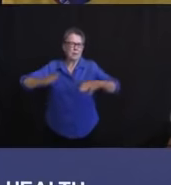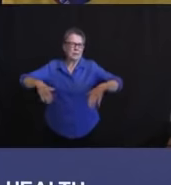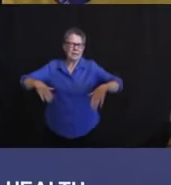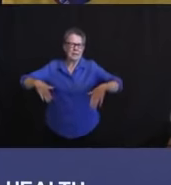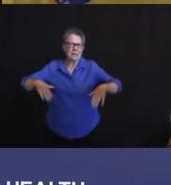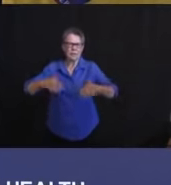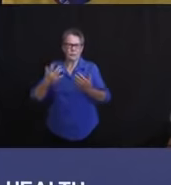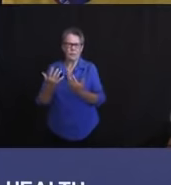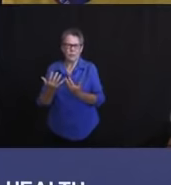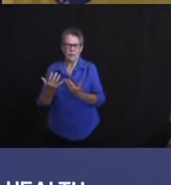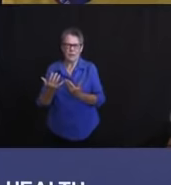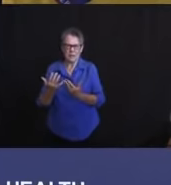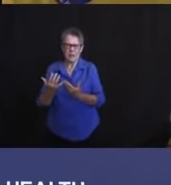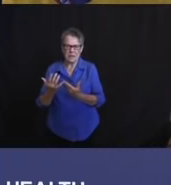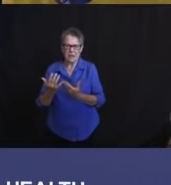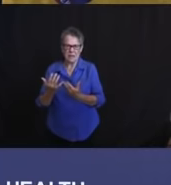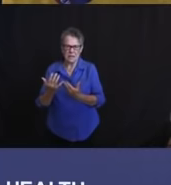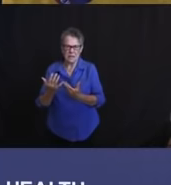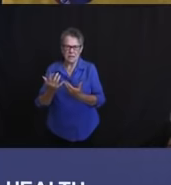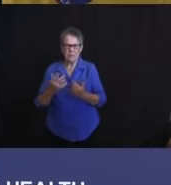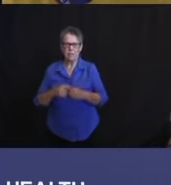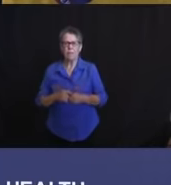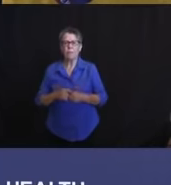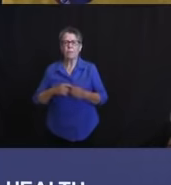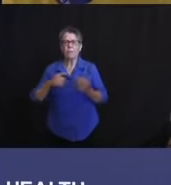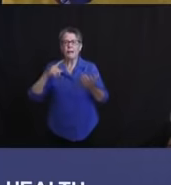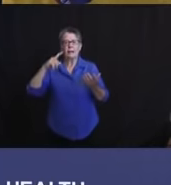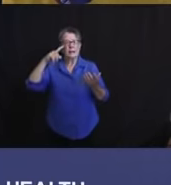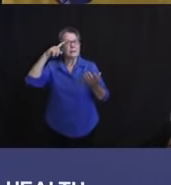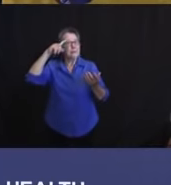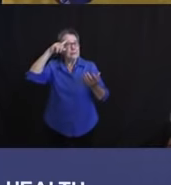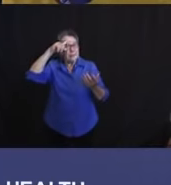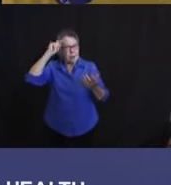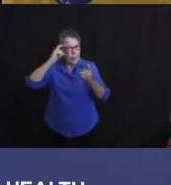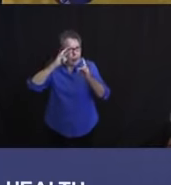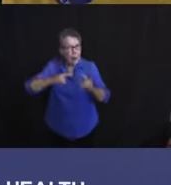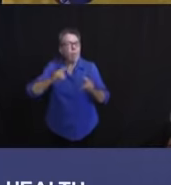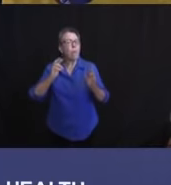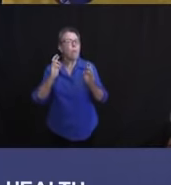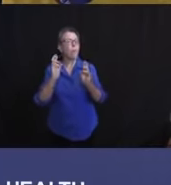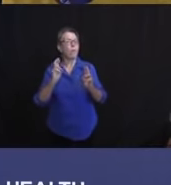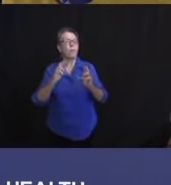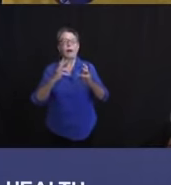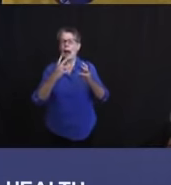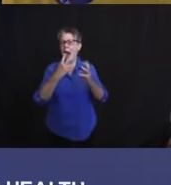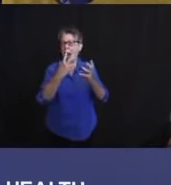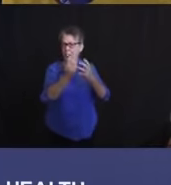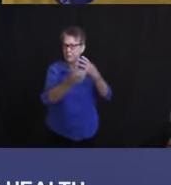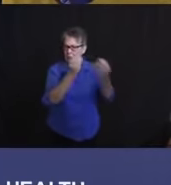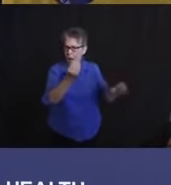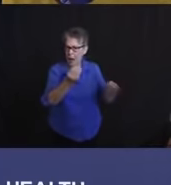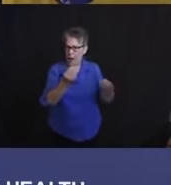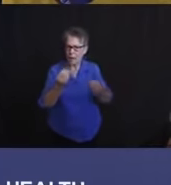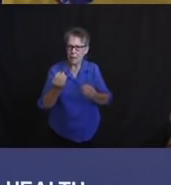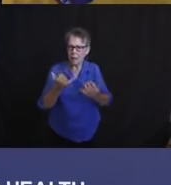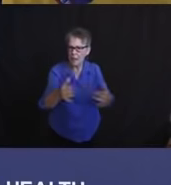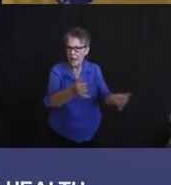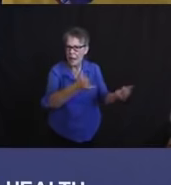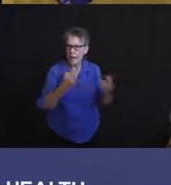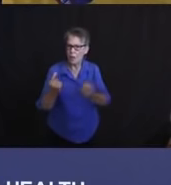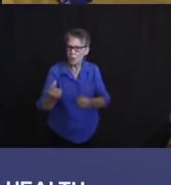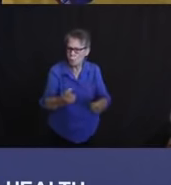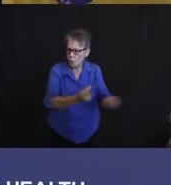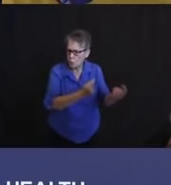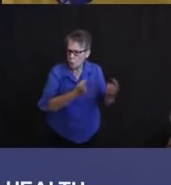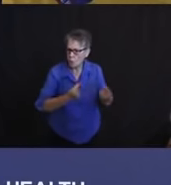outside. But even if you're inside, you've got a face covering on, and you're probably moving around. And we just don't see it. I don't want to speak for the health experts.